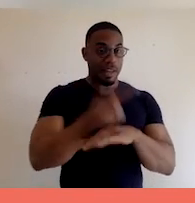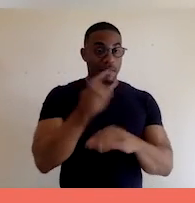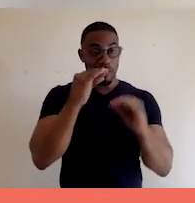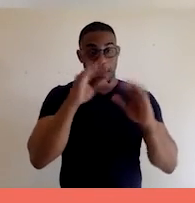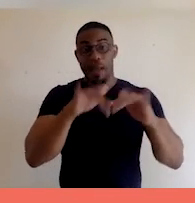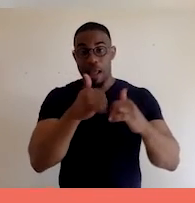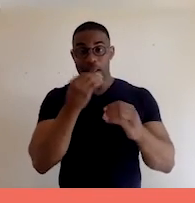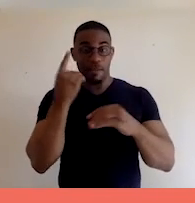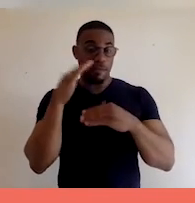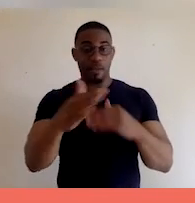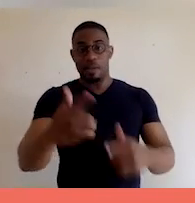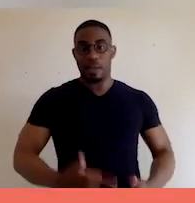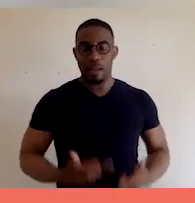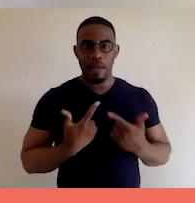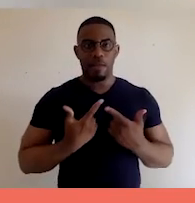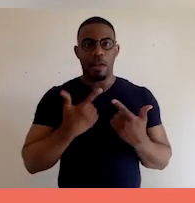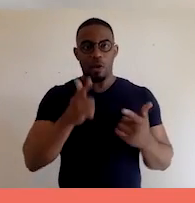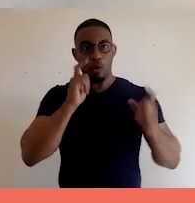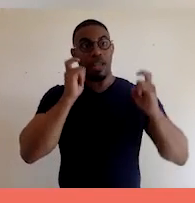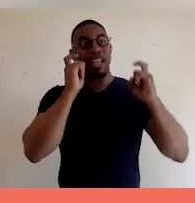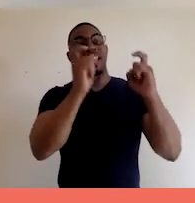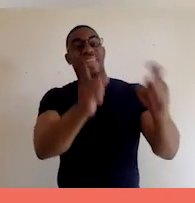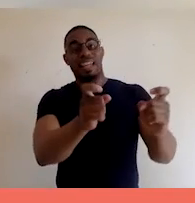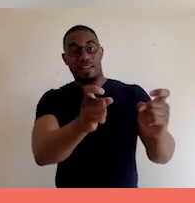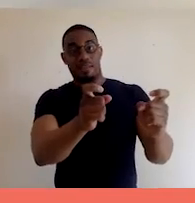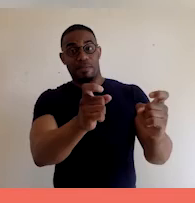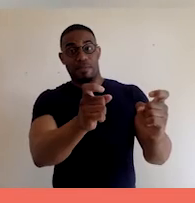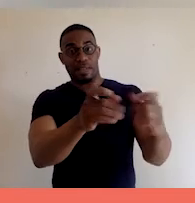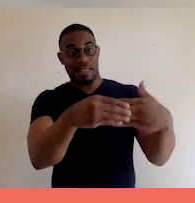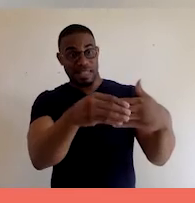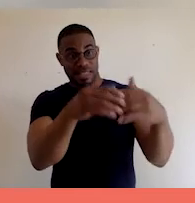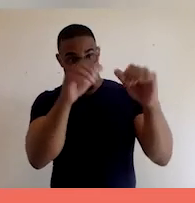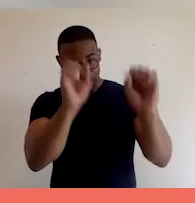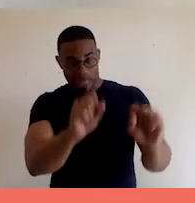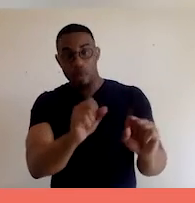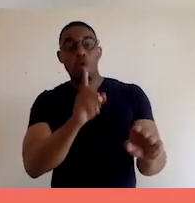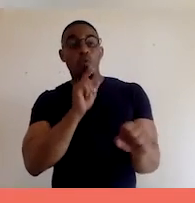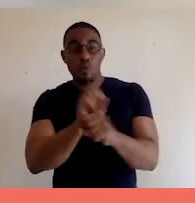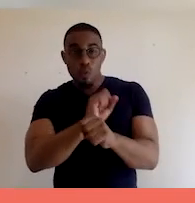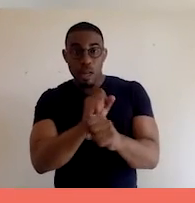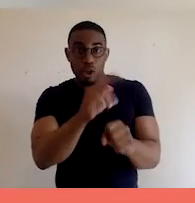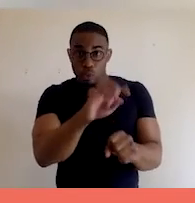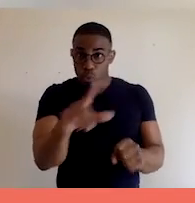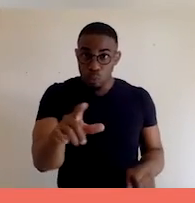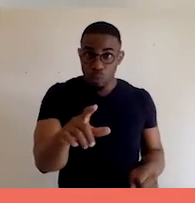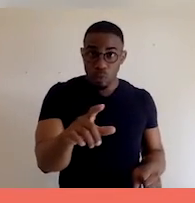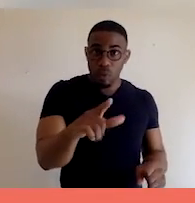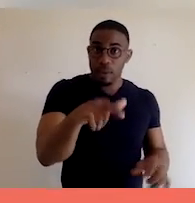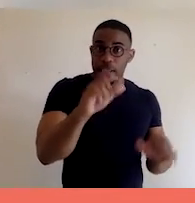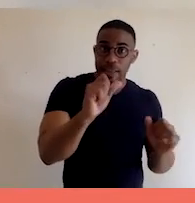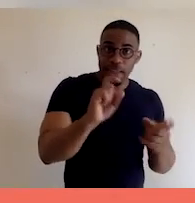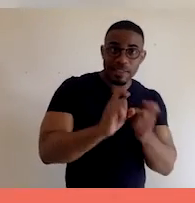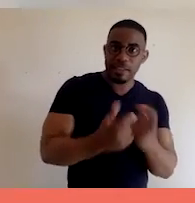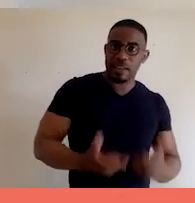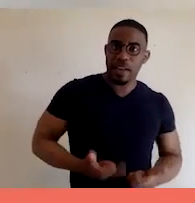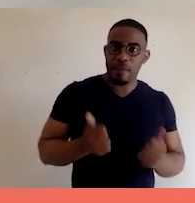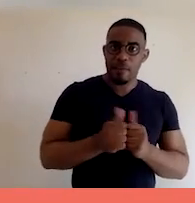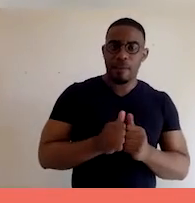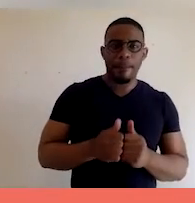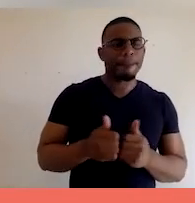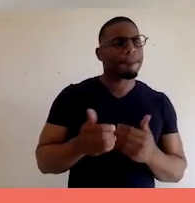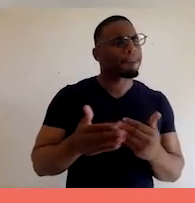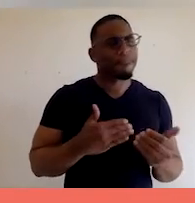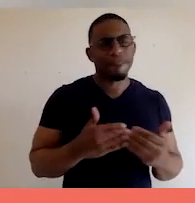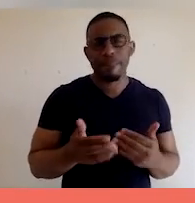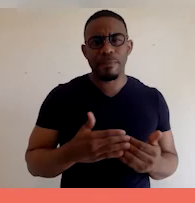them a fish, they can eat for life. You're giving them a tangible, realistic tool that they can change their life with.